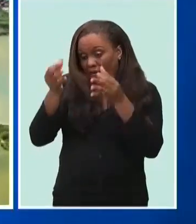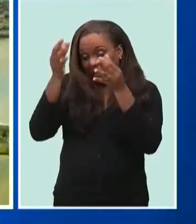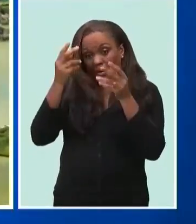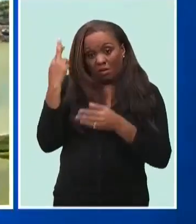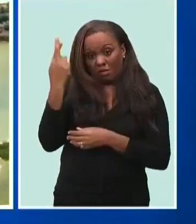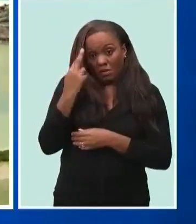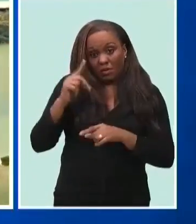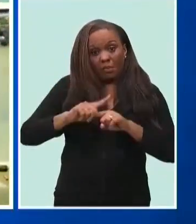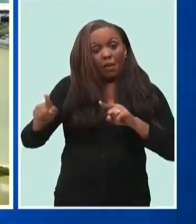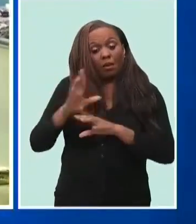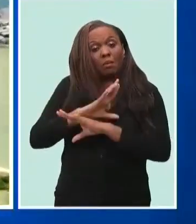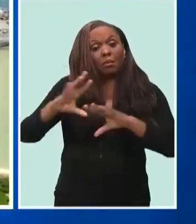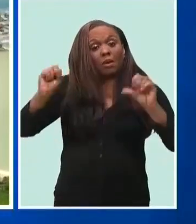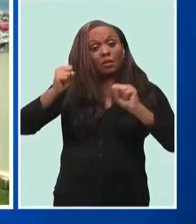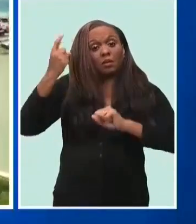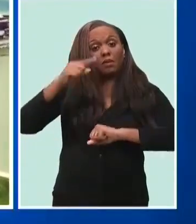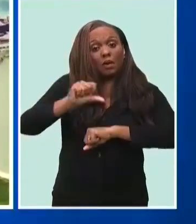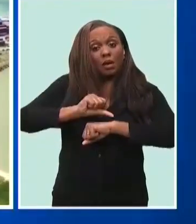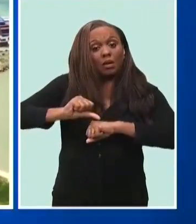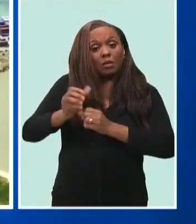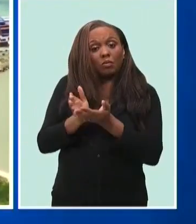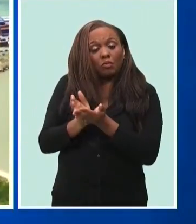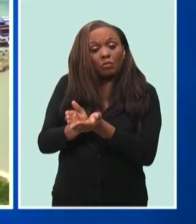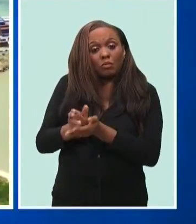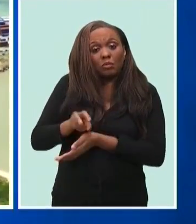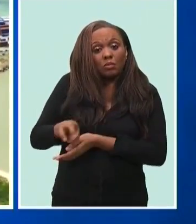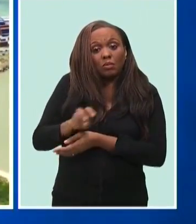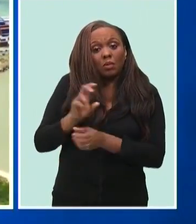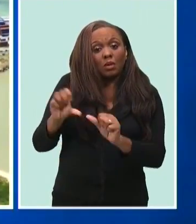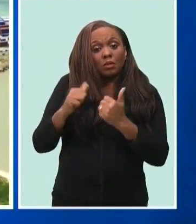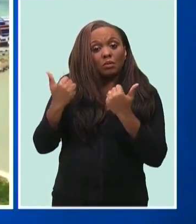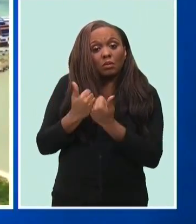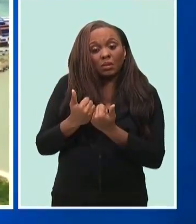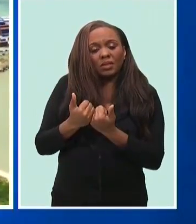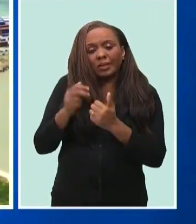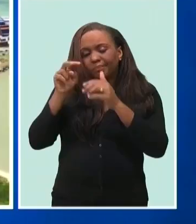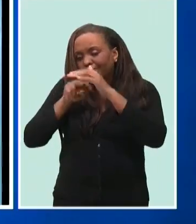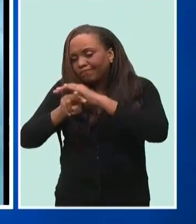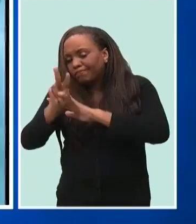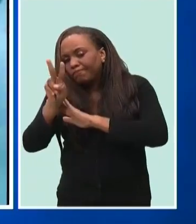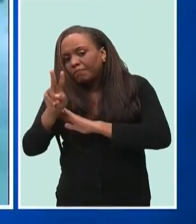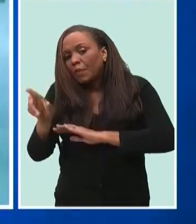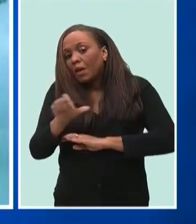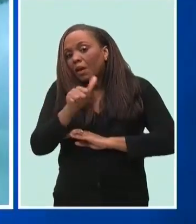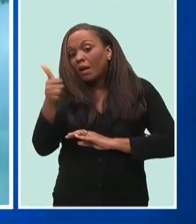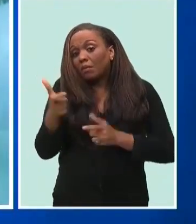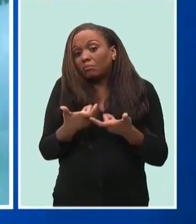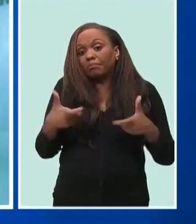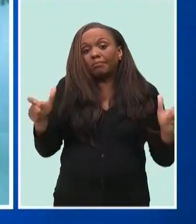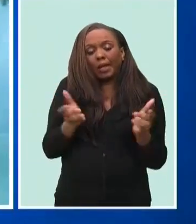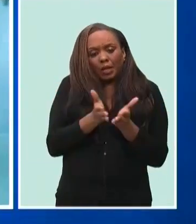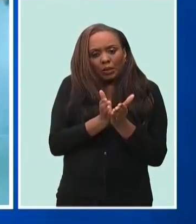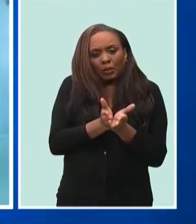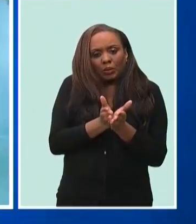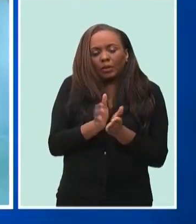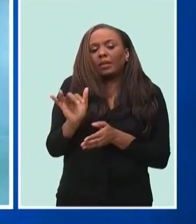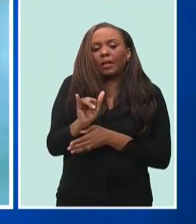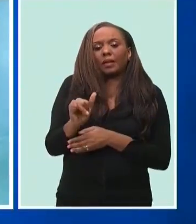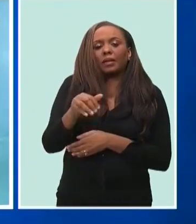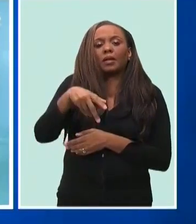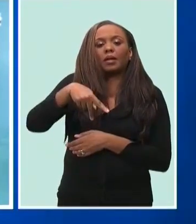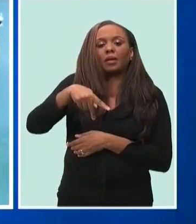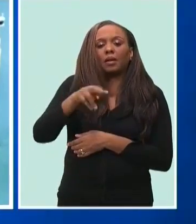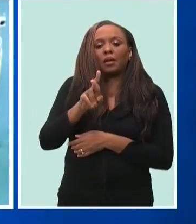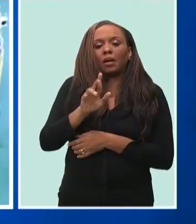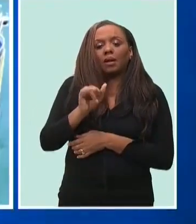the Antigua and Barbuda Cruise Tourism Association, Nathan Dundas, predicts that other big cruise brands like Princess